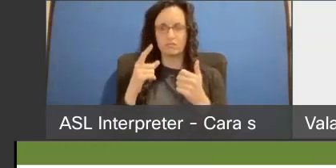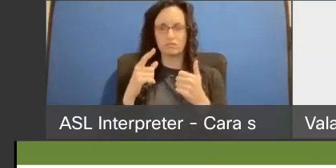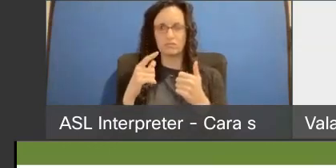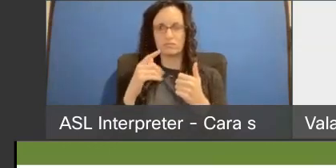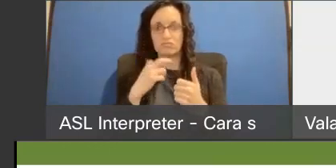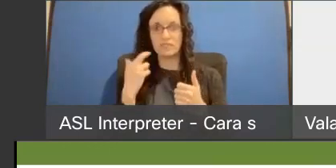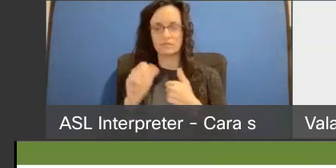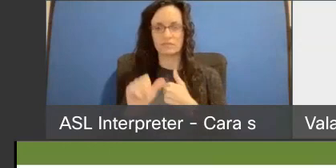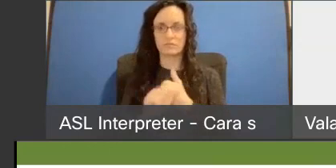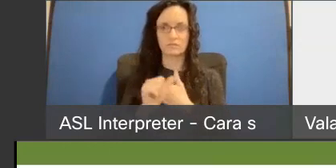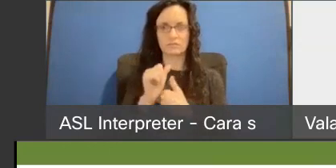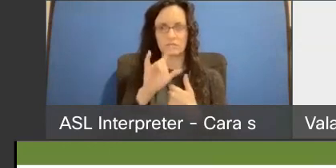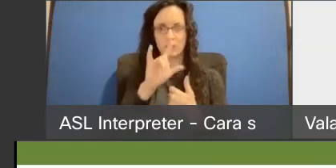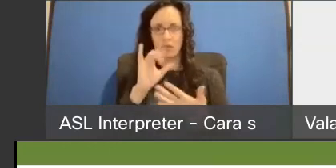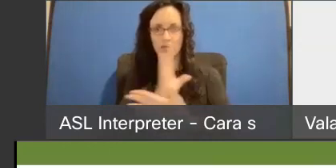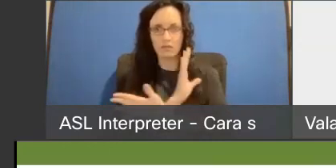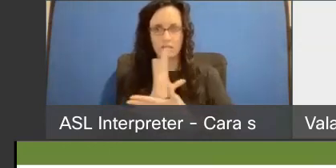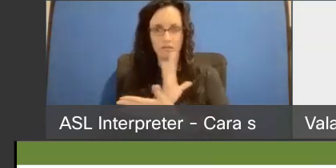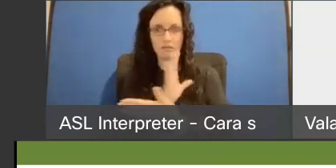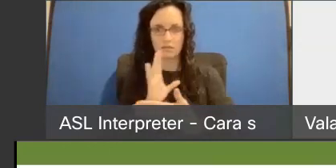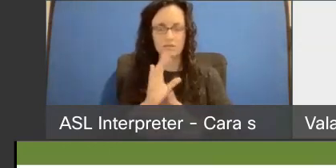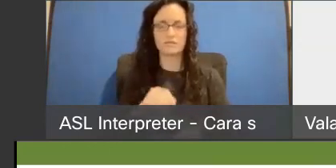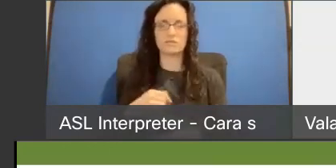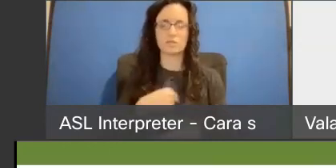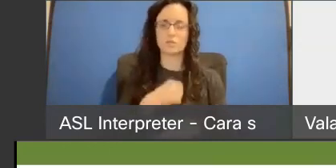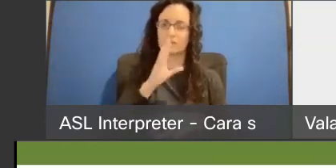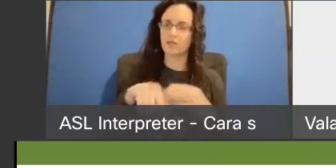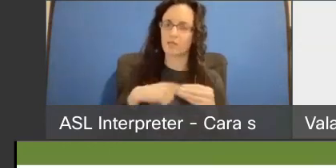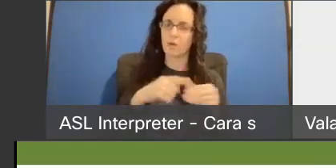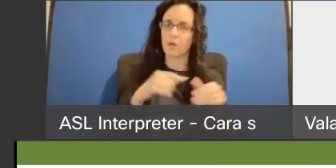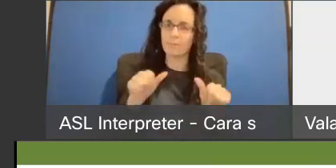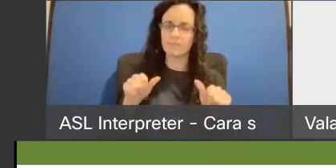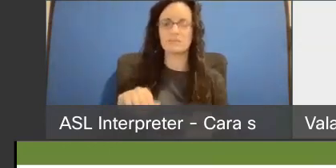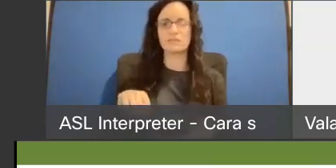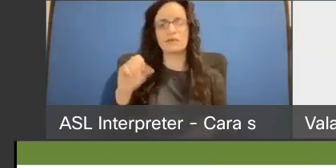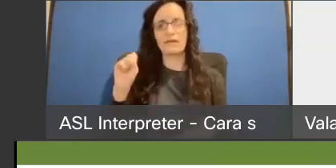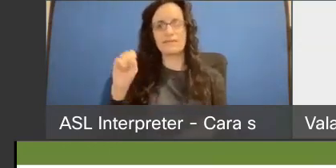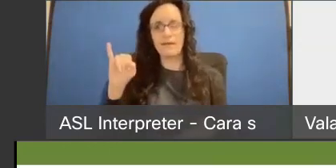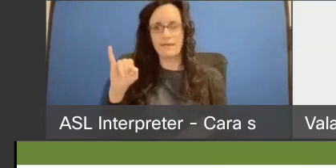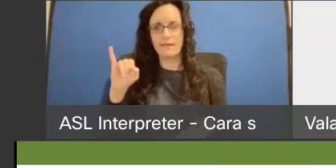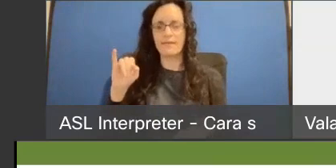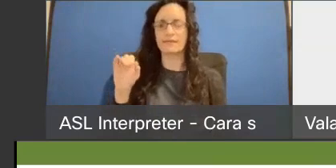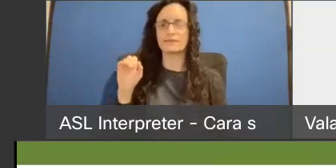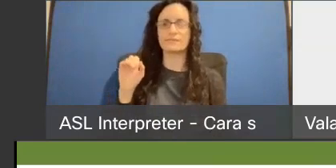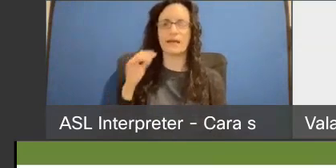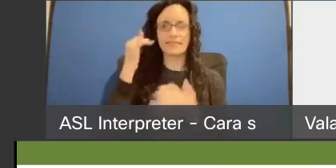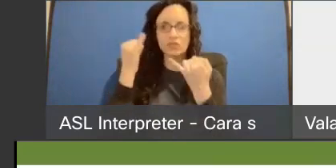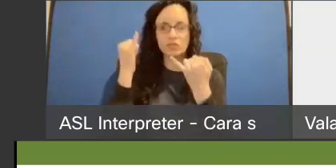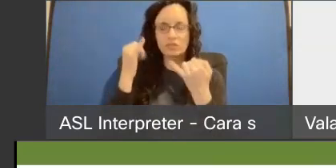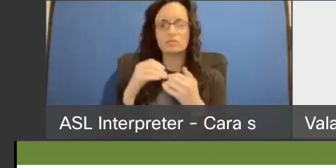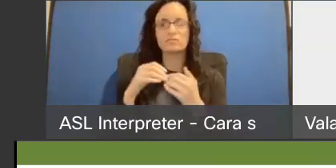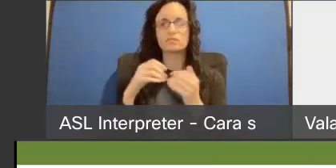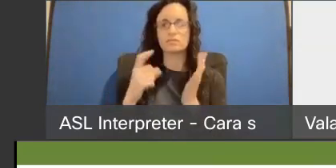you. Some of these, so we've talked about attempts, suicide, ideation. There are some, often we talk about and refer